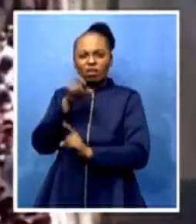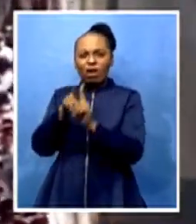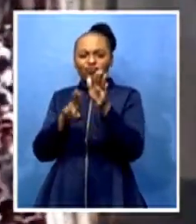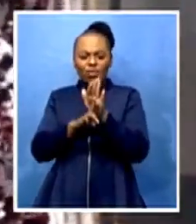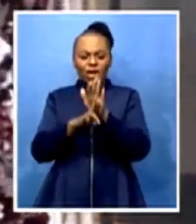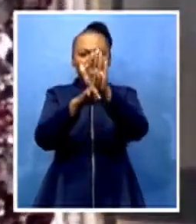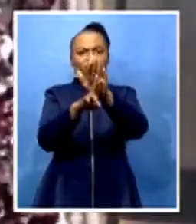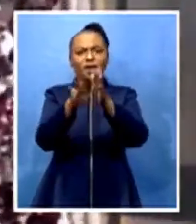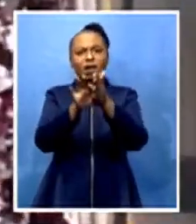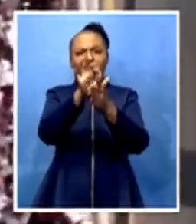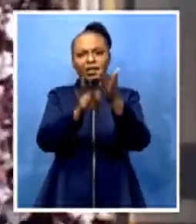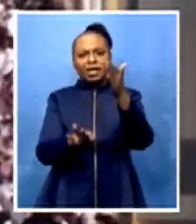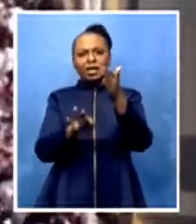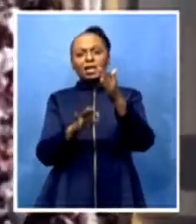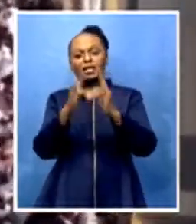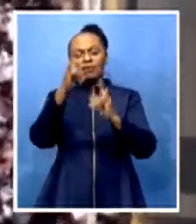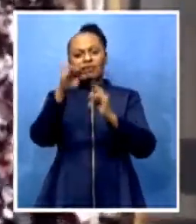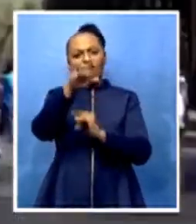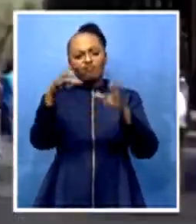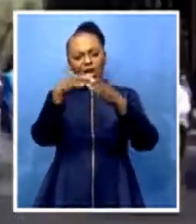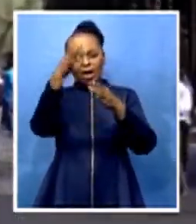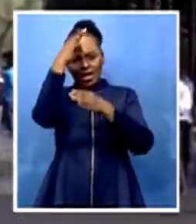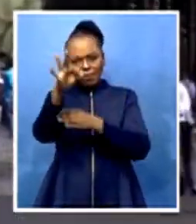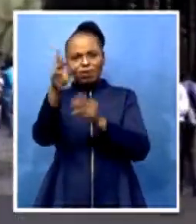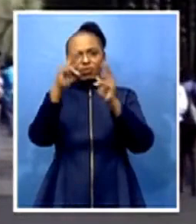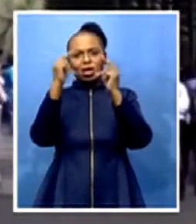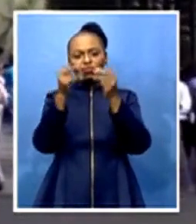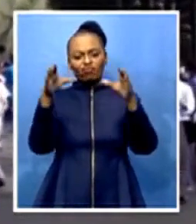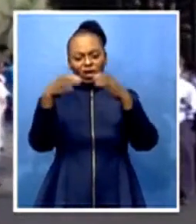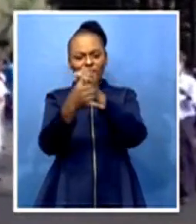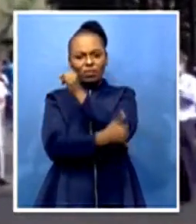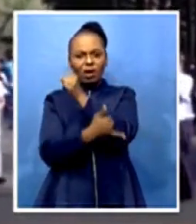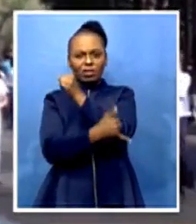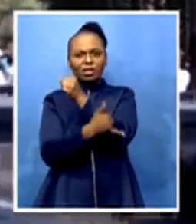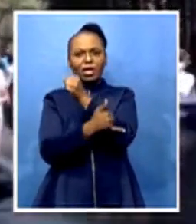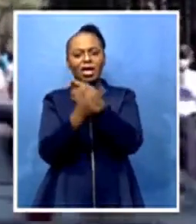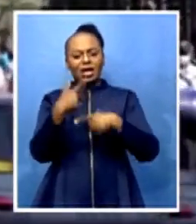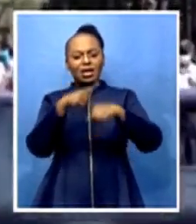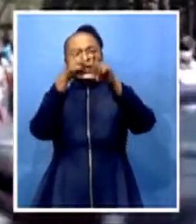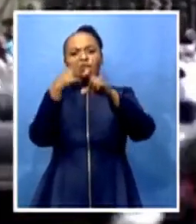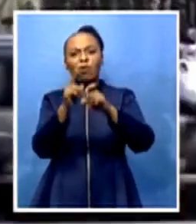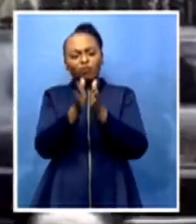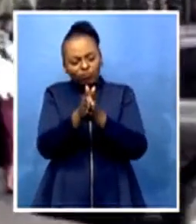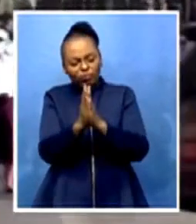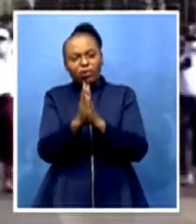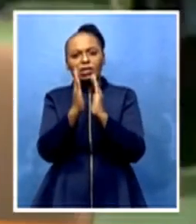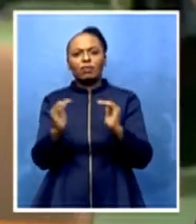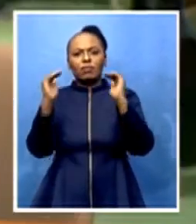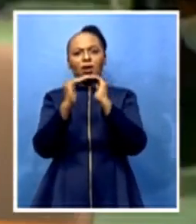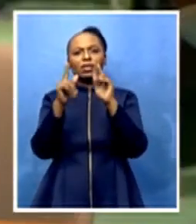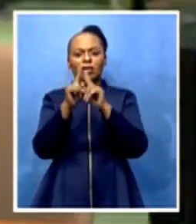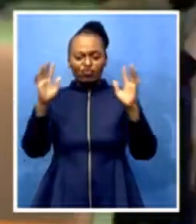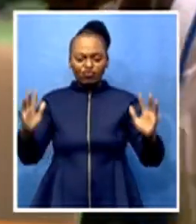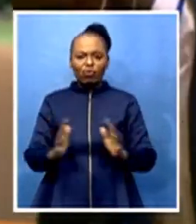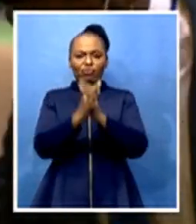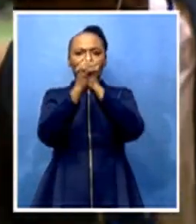the National League for Democracy appealed for international solidarity. the military can no longer uphold